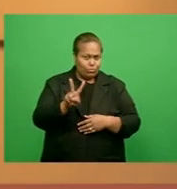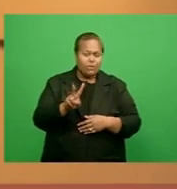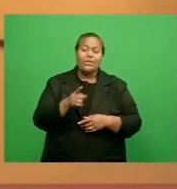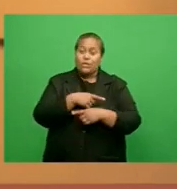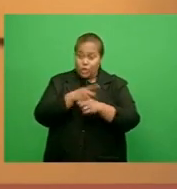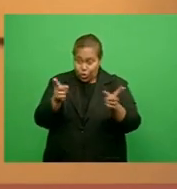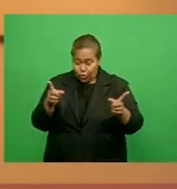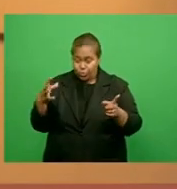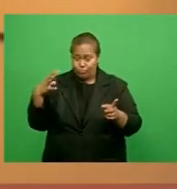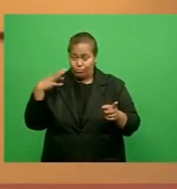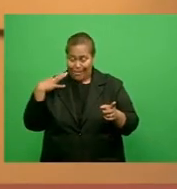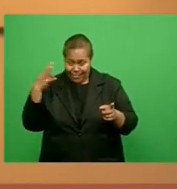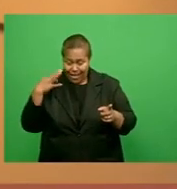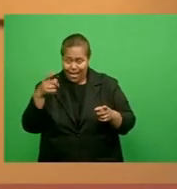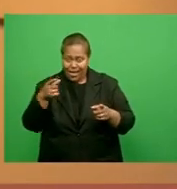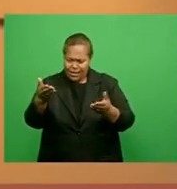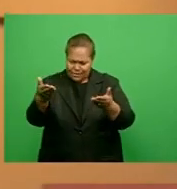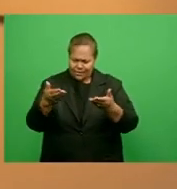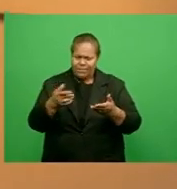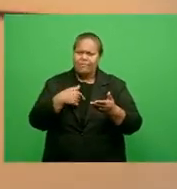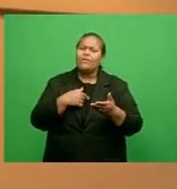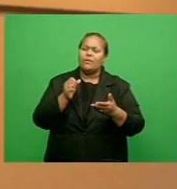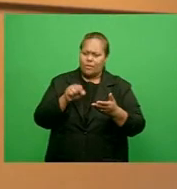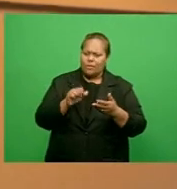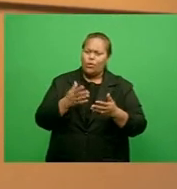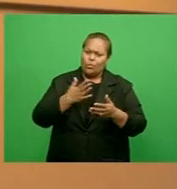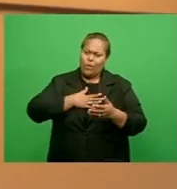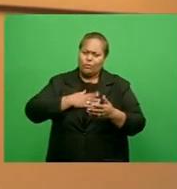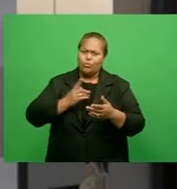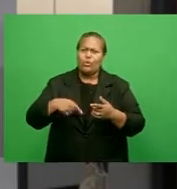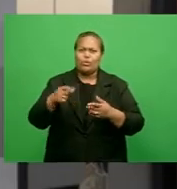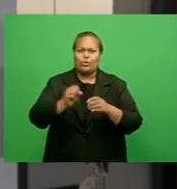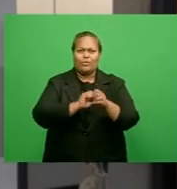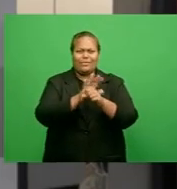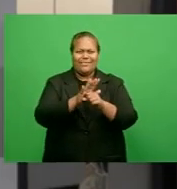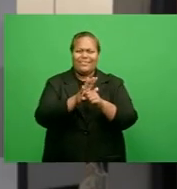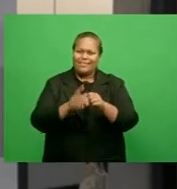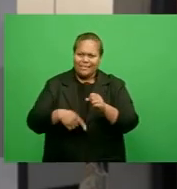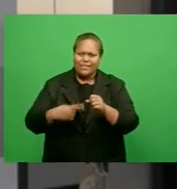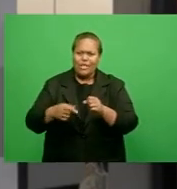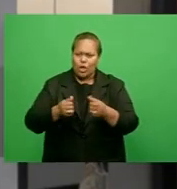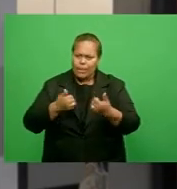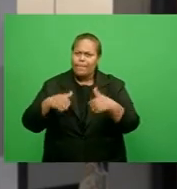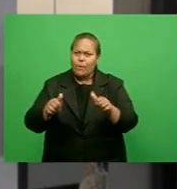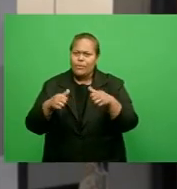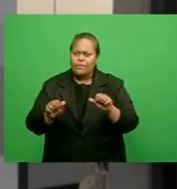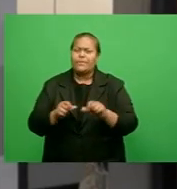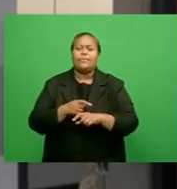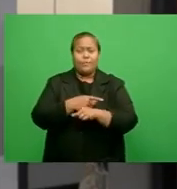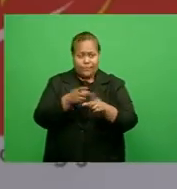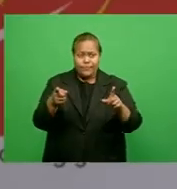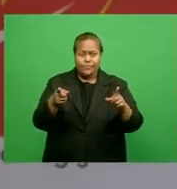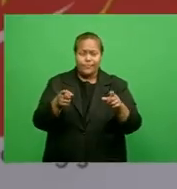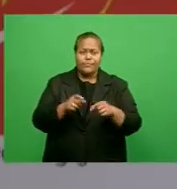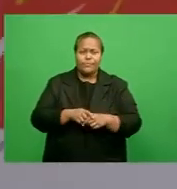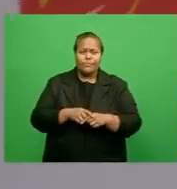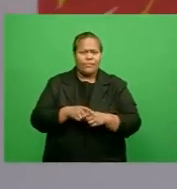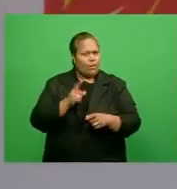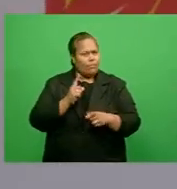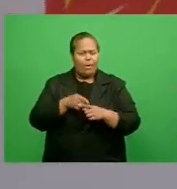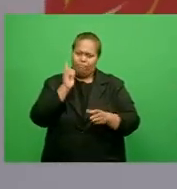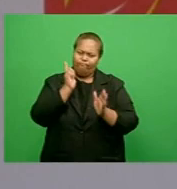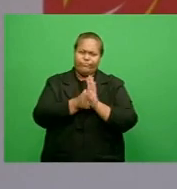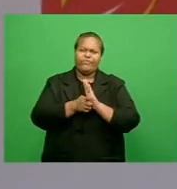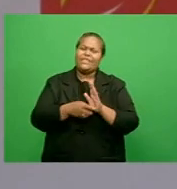that you agreed to be continually assisted with COVID-19 withdrawals, you will automatically be